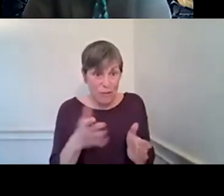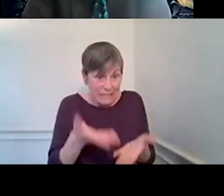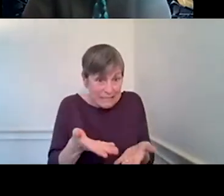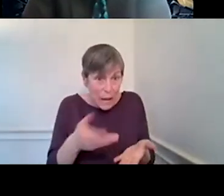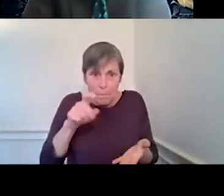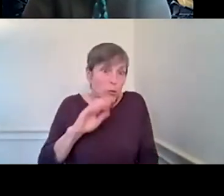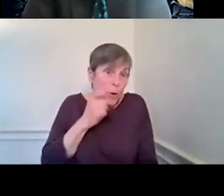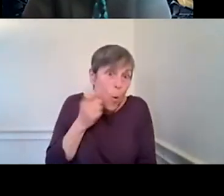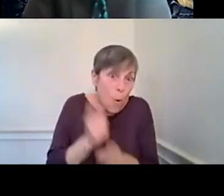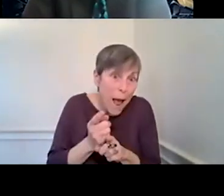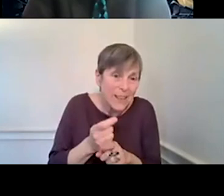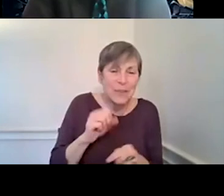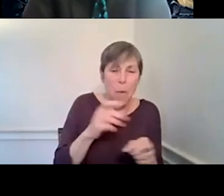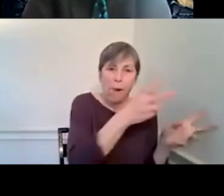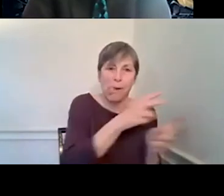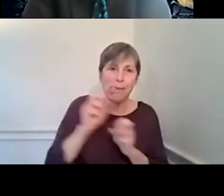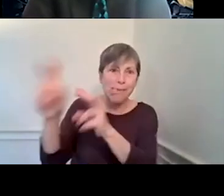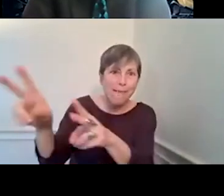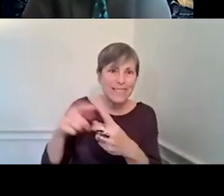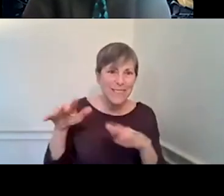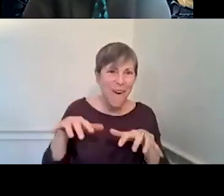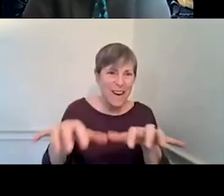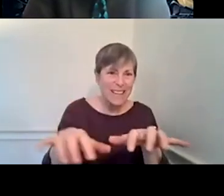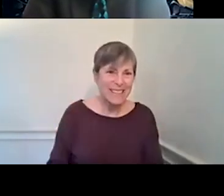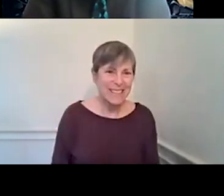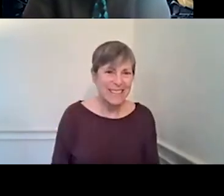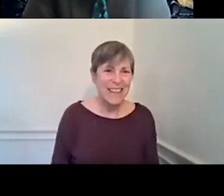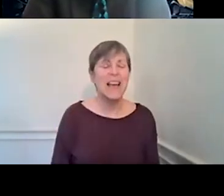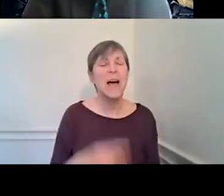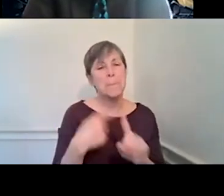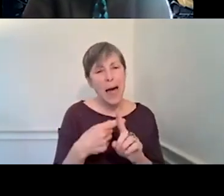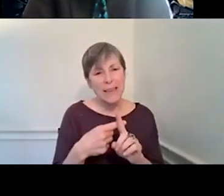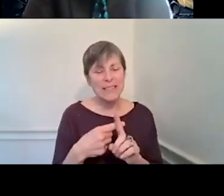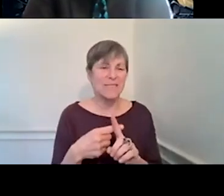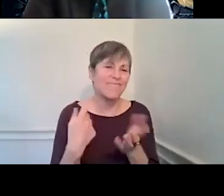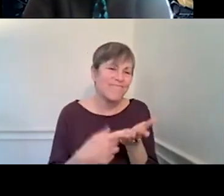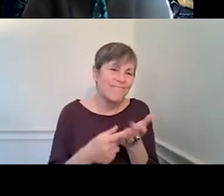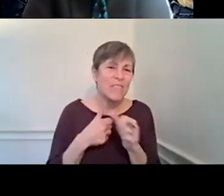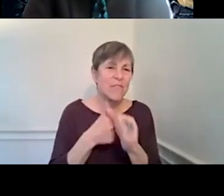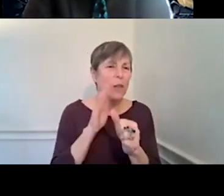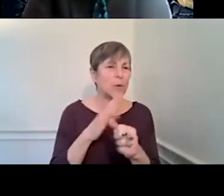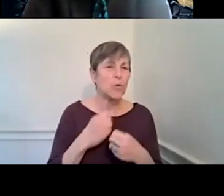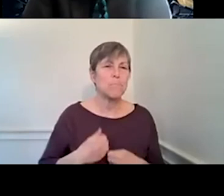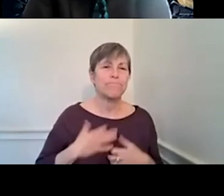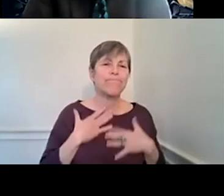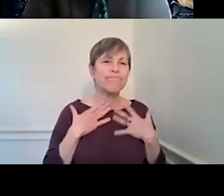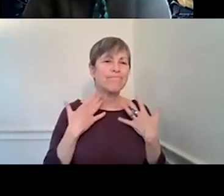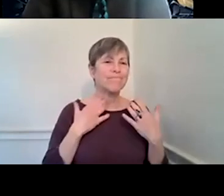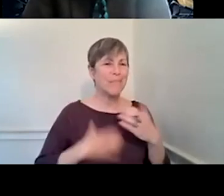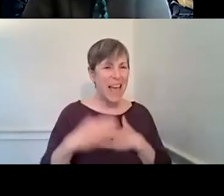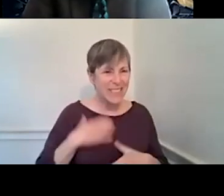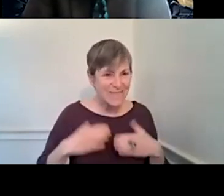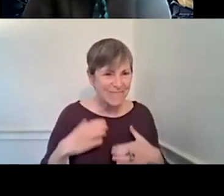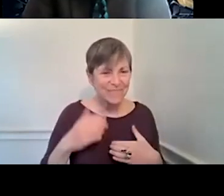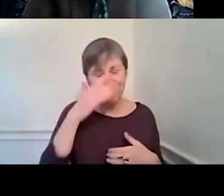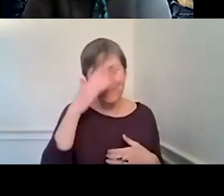also just wanted to mention one other thing too, and this is about following your passion. If you look at some